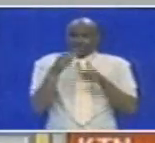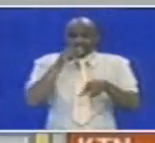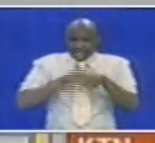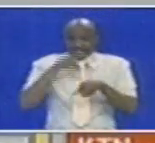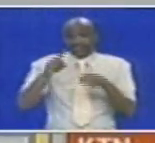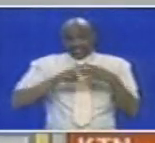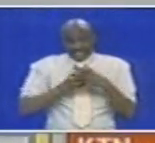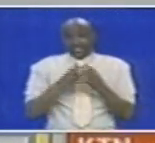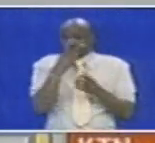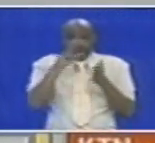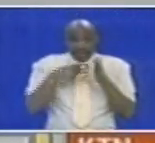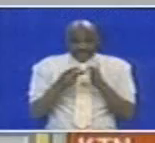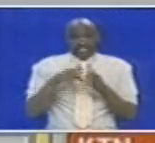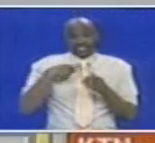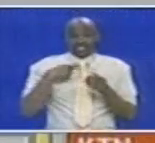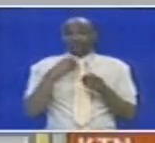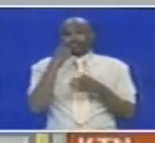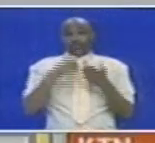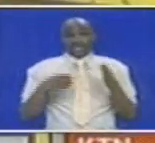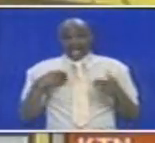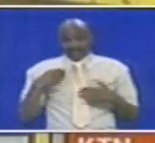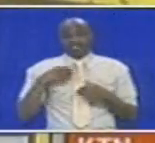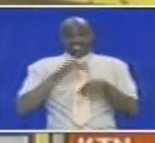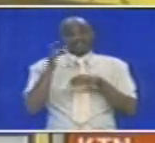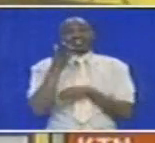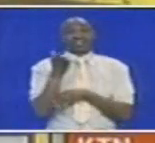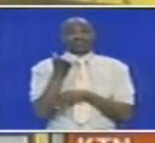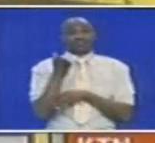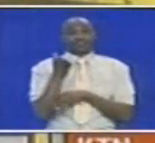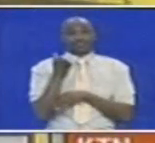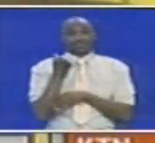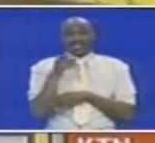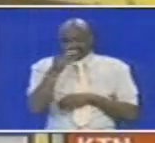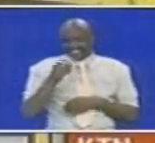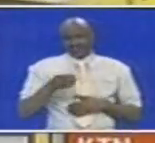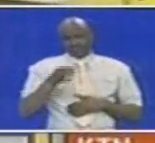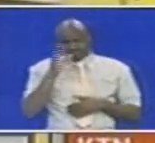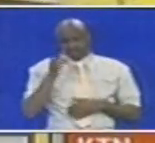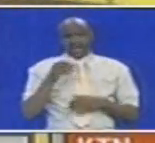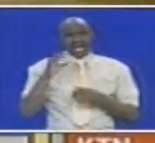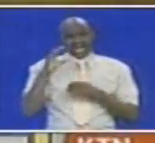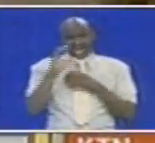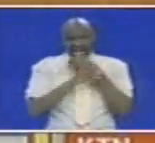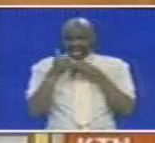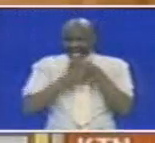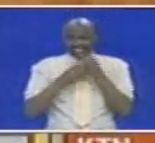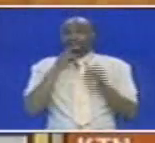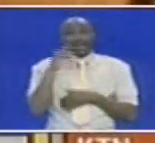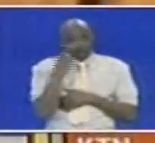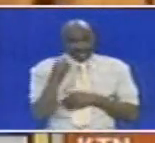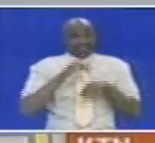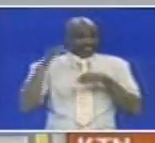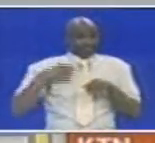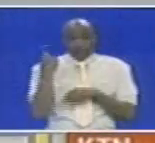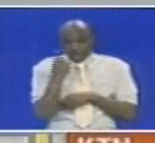within 2 hours, they are reporting having the effect. Hata hivyo, si pombe aina ya Countryman pekee inayowaathiri waraibu